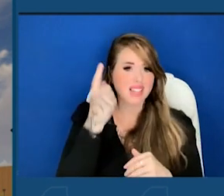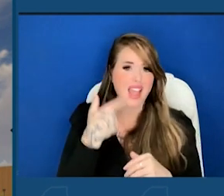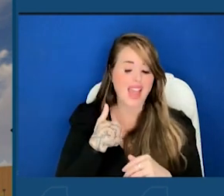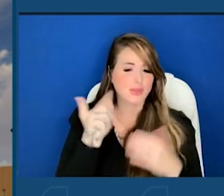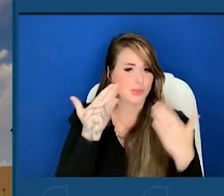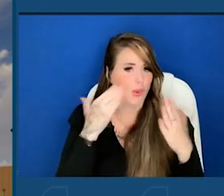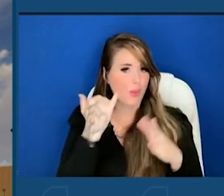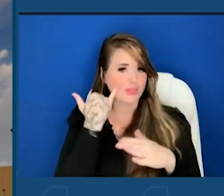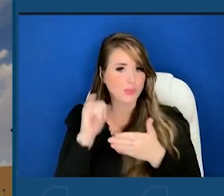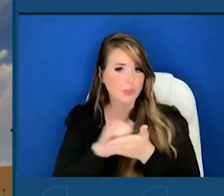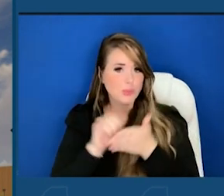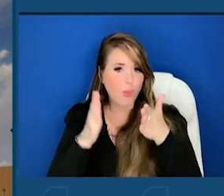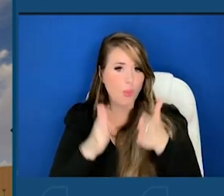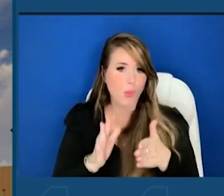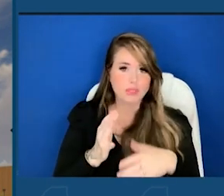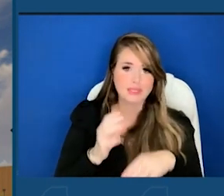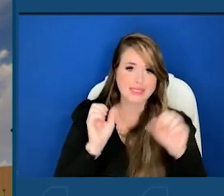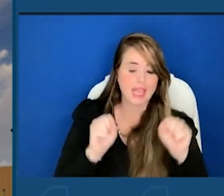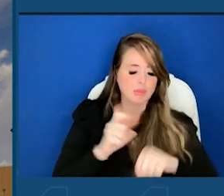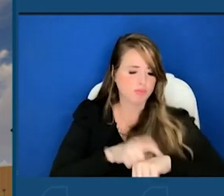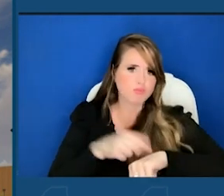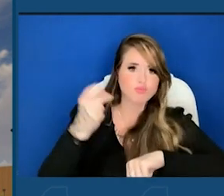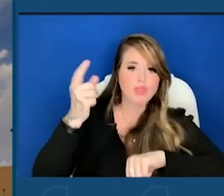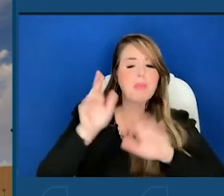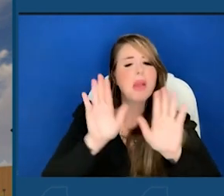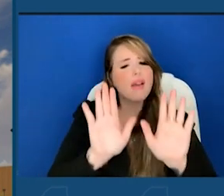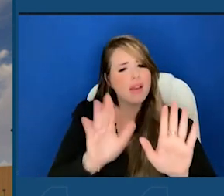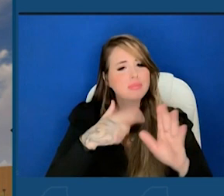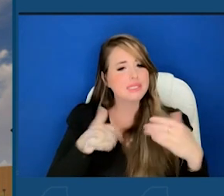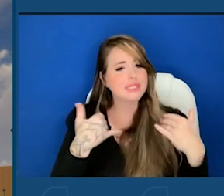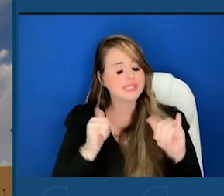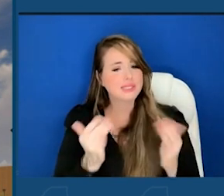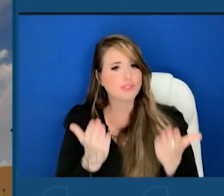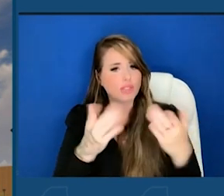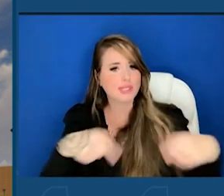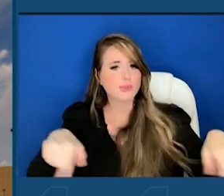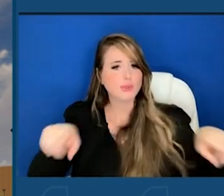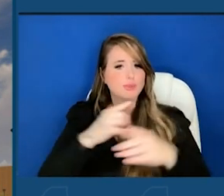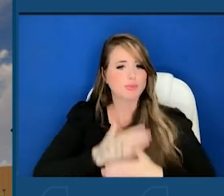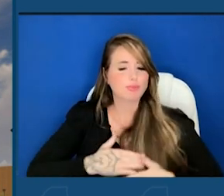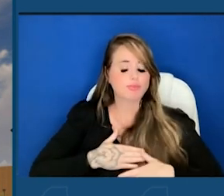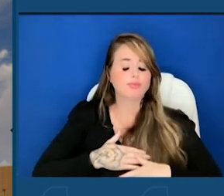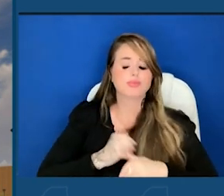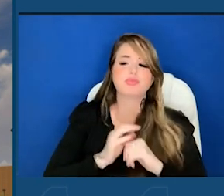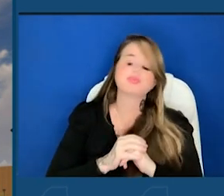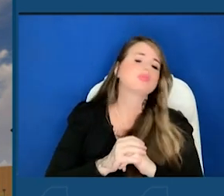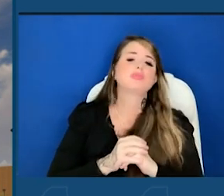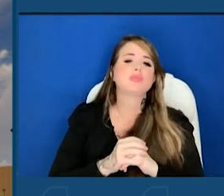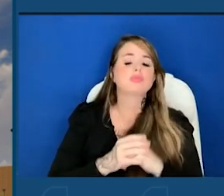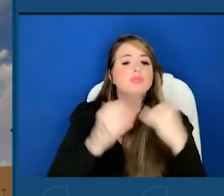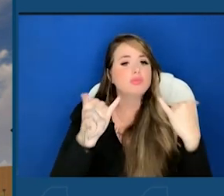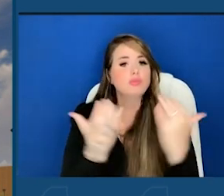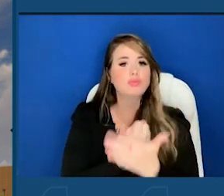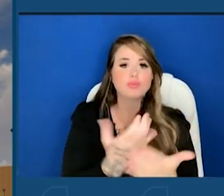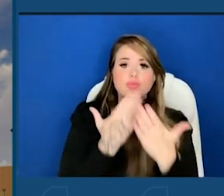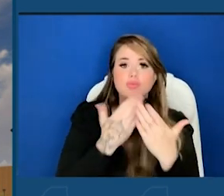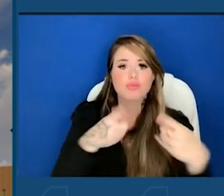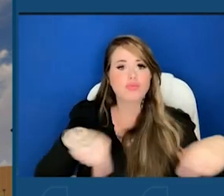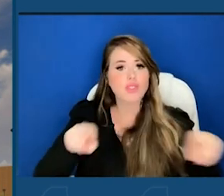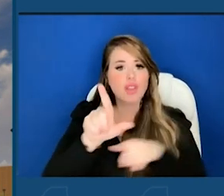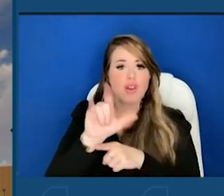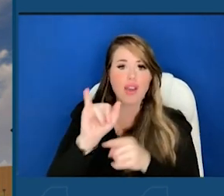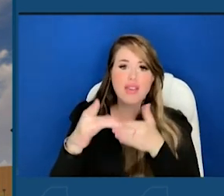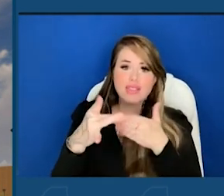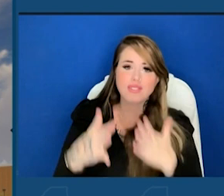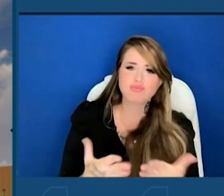easily, but I'm going to still suggest that. But I want to thank all the leaders on Long Island who have made this happen. You have given us